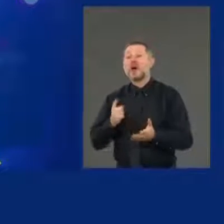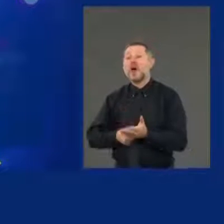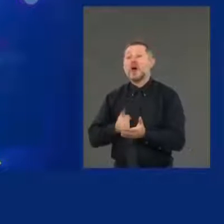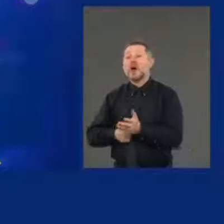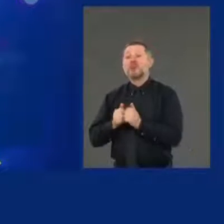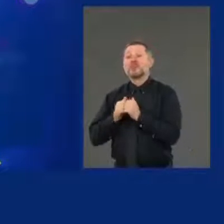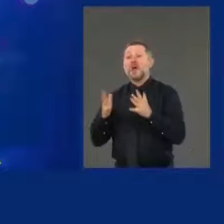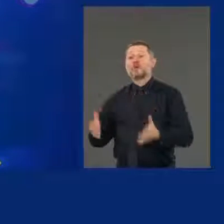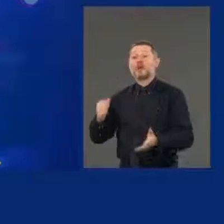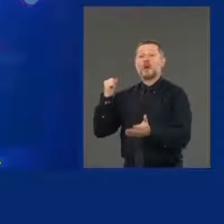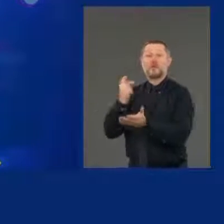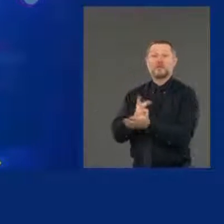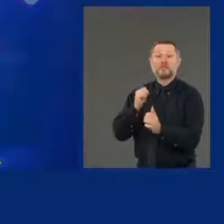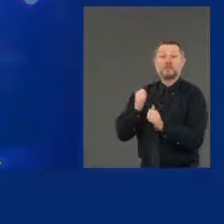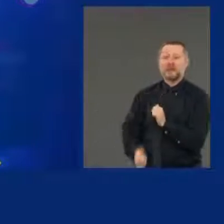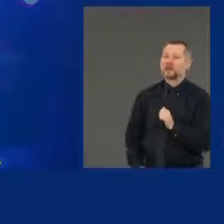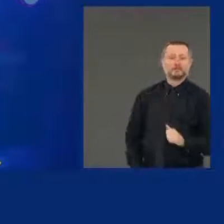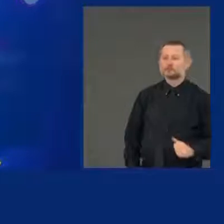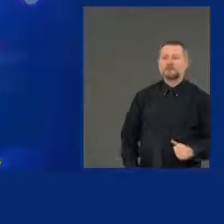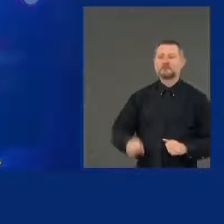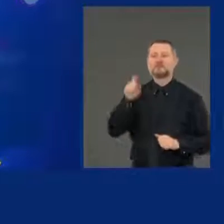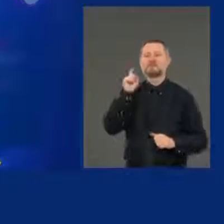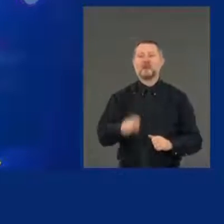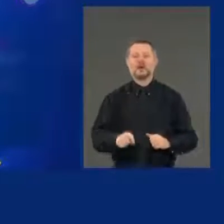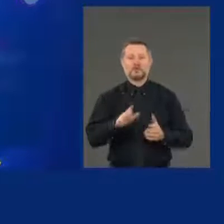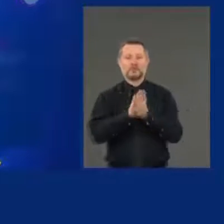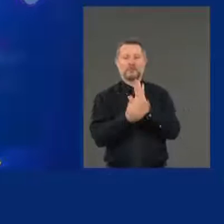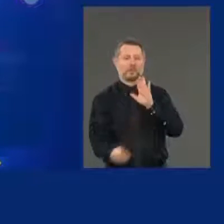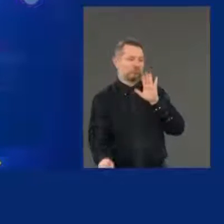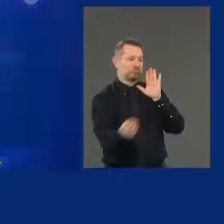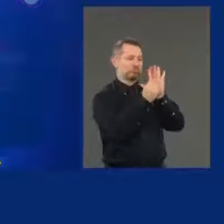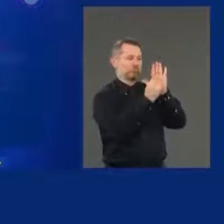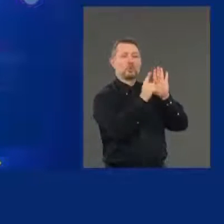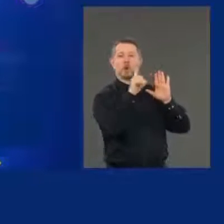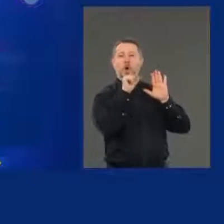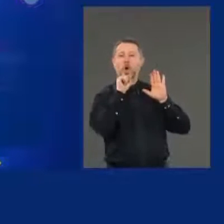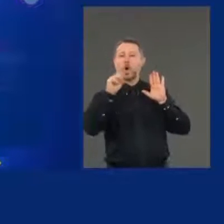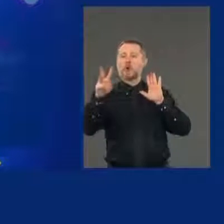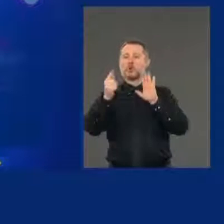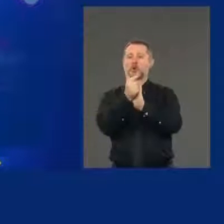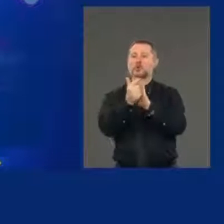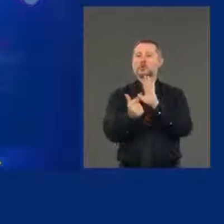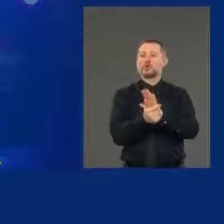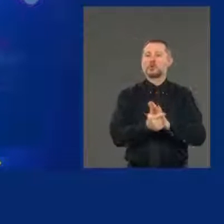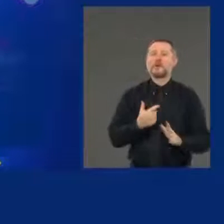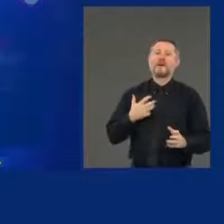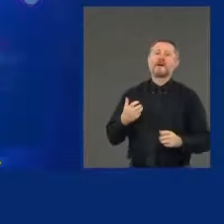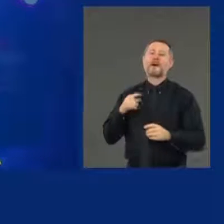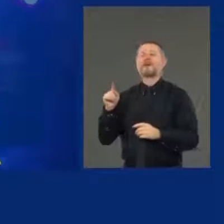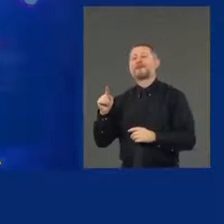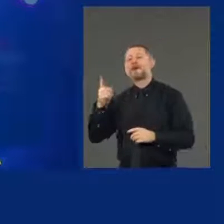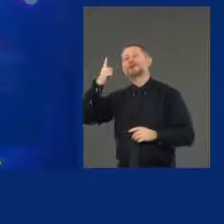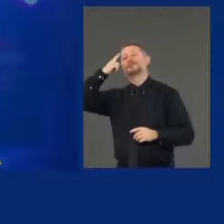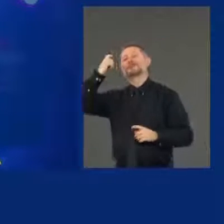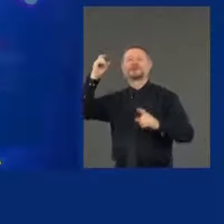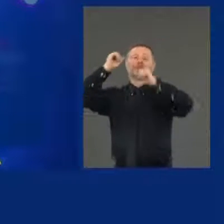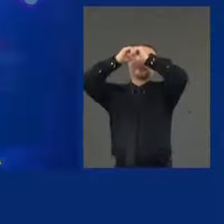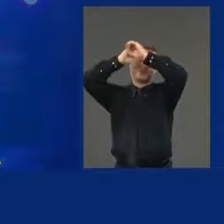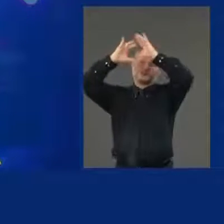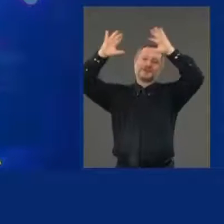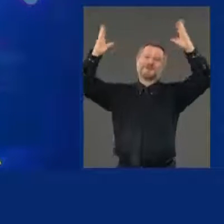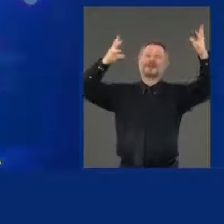Because it has to be law. Not just wish list, not just here, this is what we're thinking